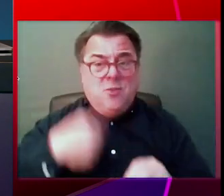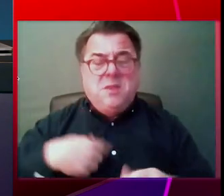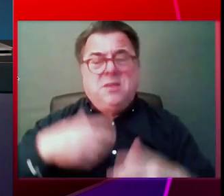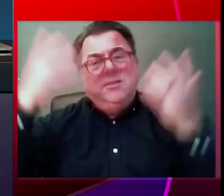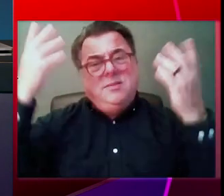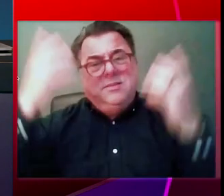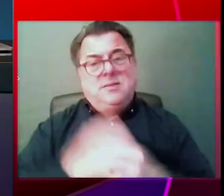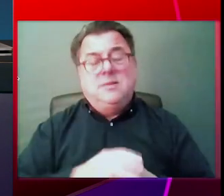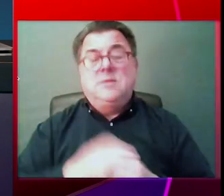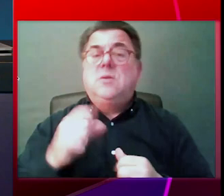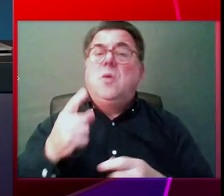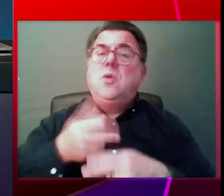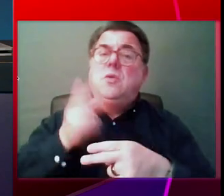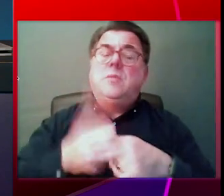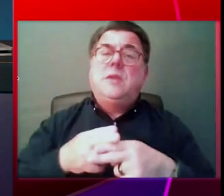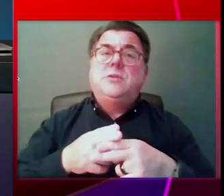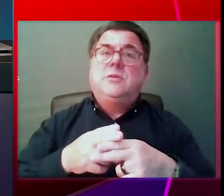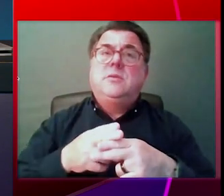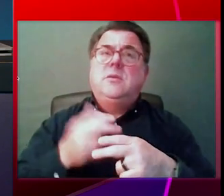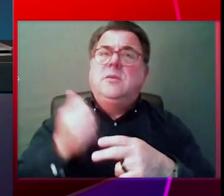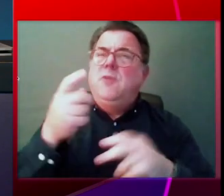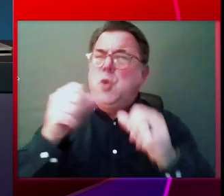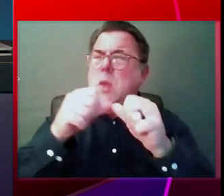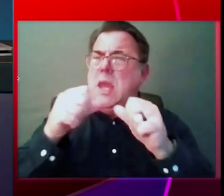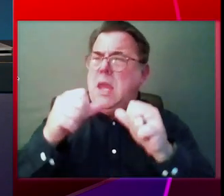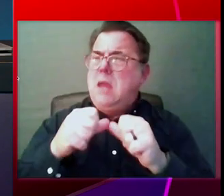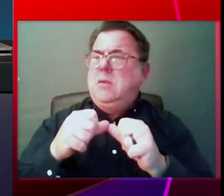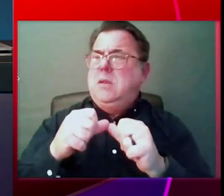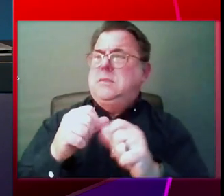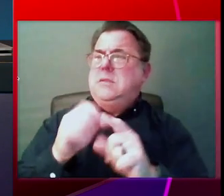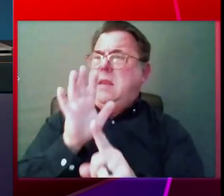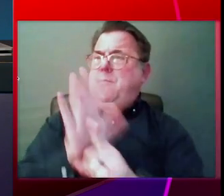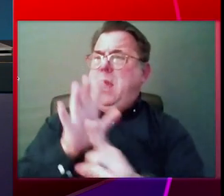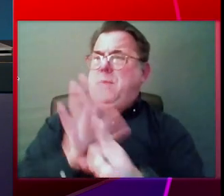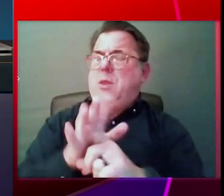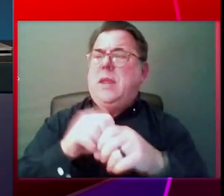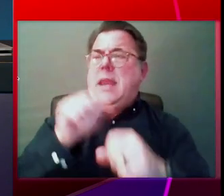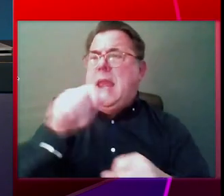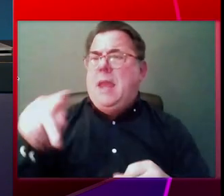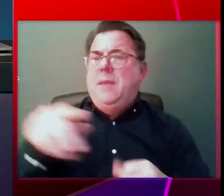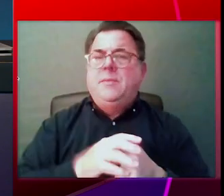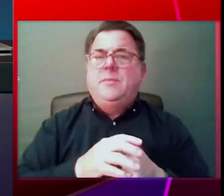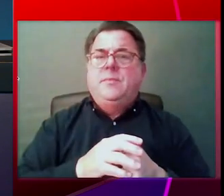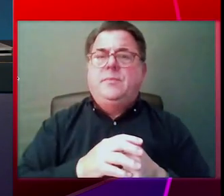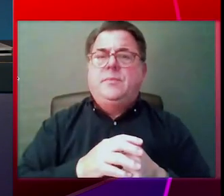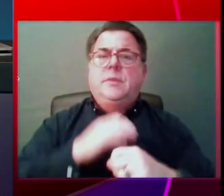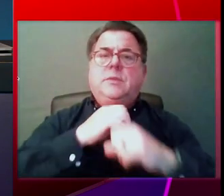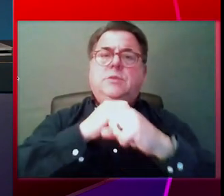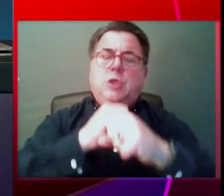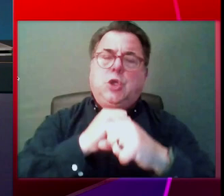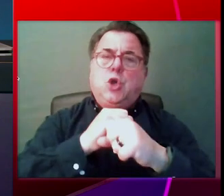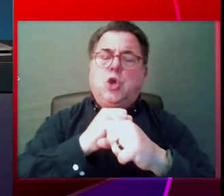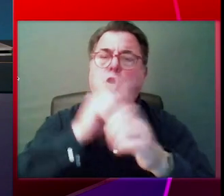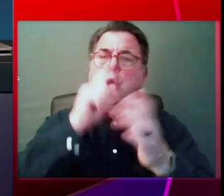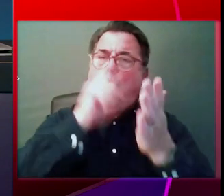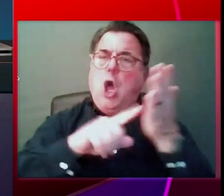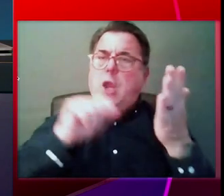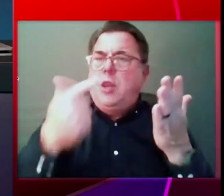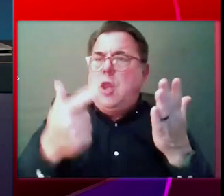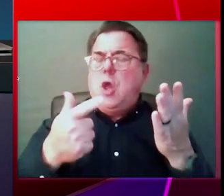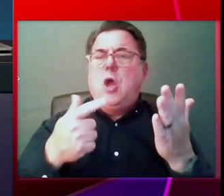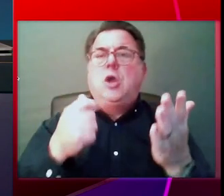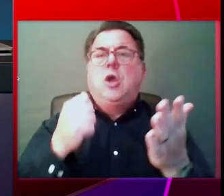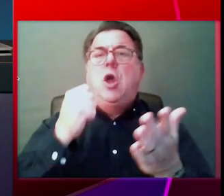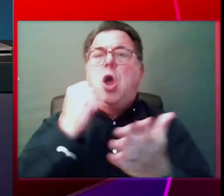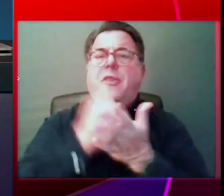you mentioned a few areas that are commonly used in apps, right? So I heard secure audit logs, for example.